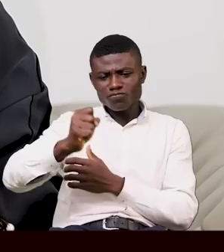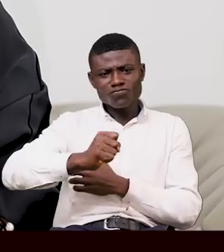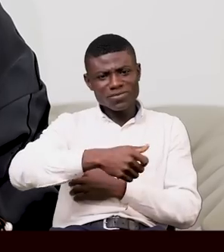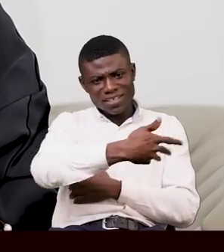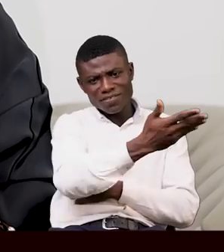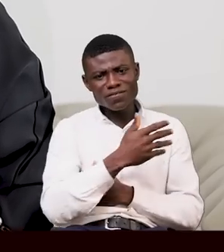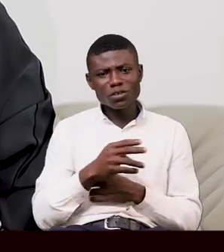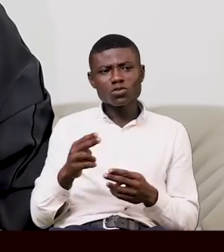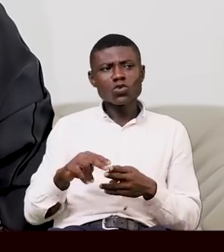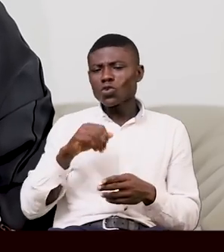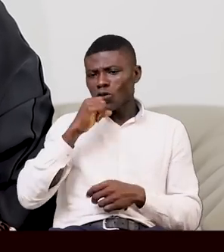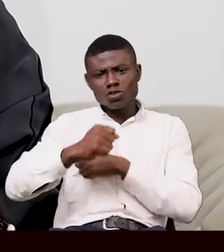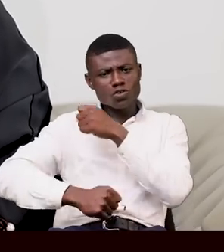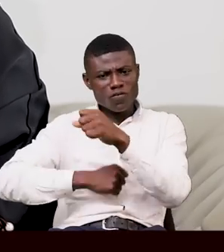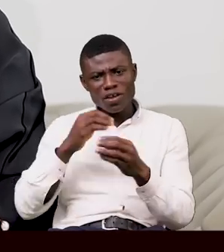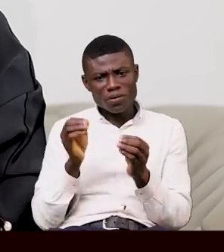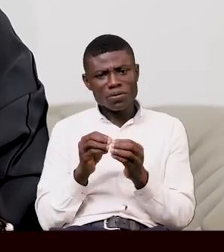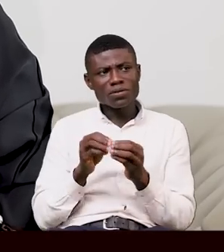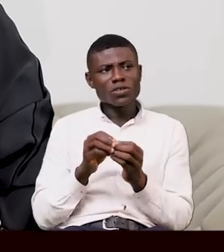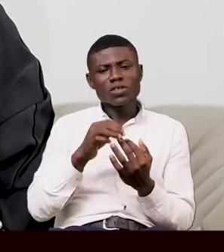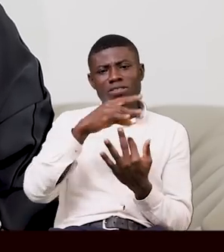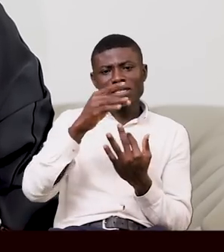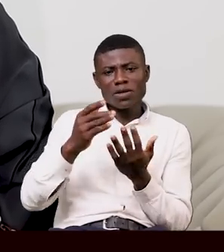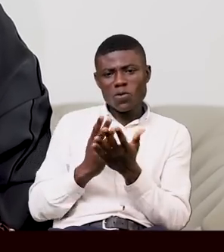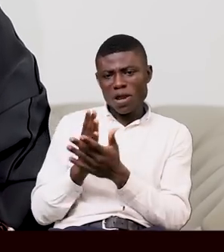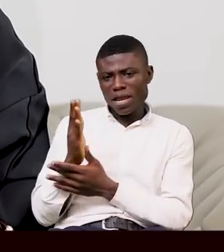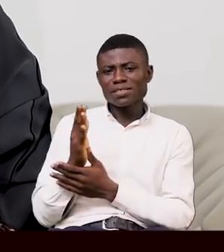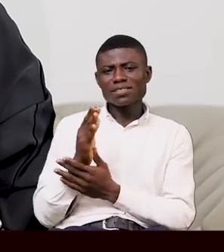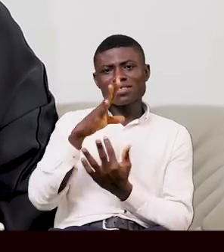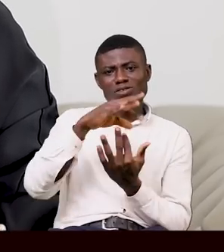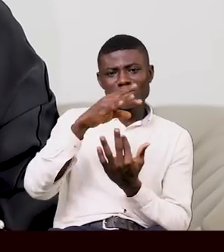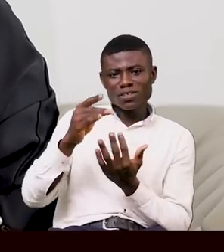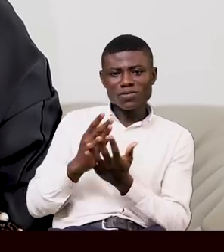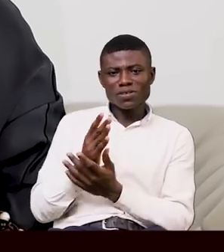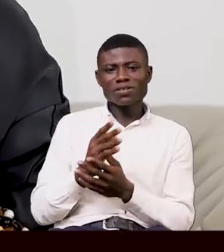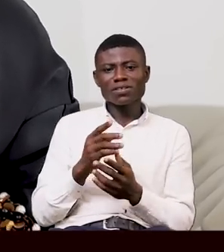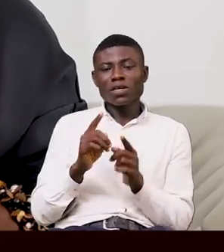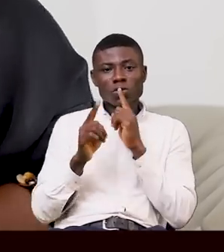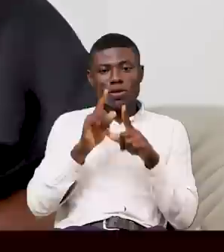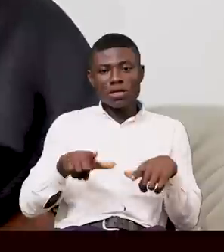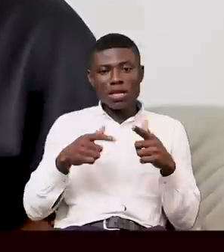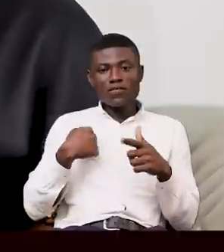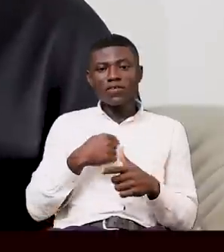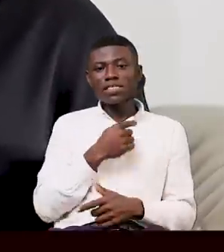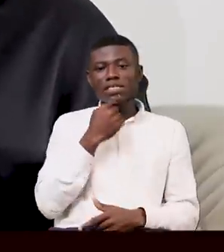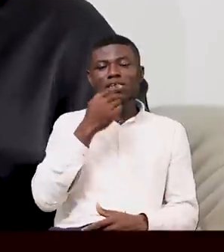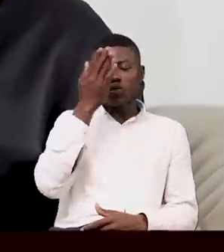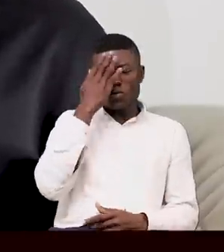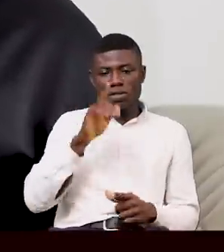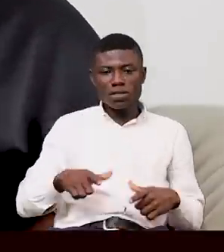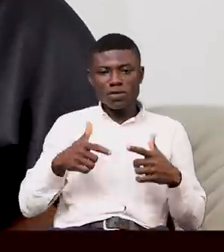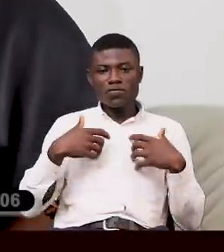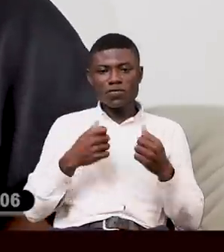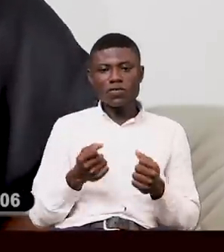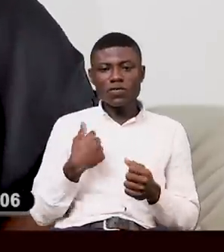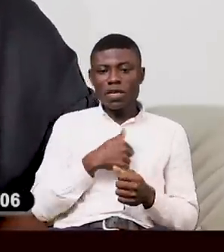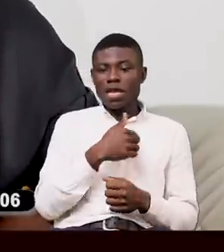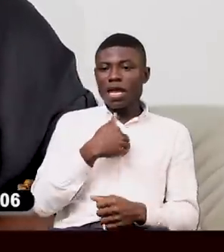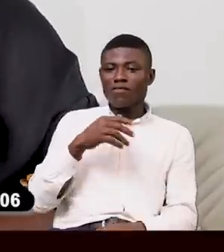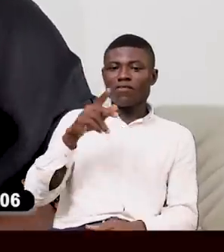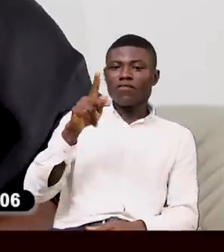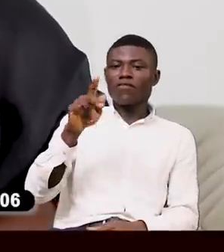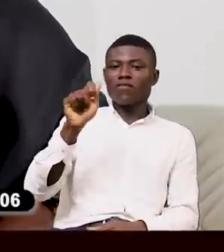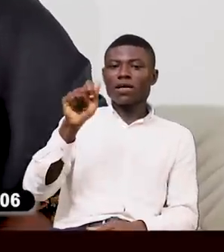munti. Omo mrɛ ho. Choose right. E be ko yi amawo. And you talk life, you say no and live well. You work from